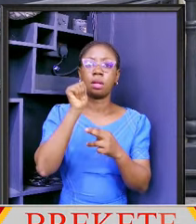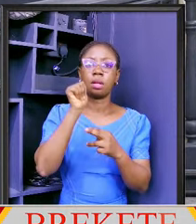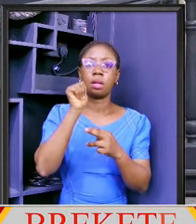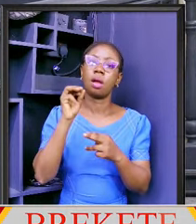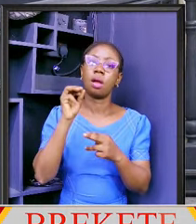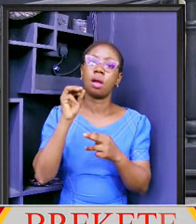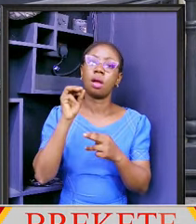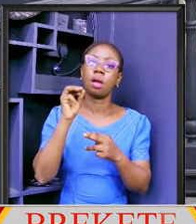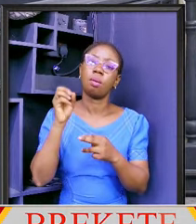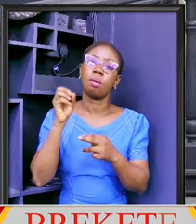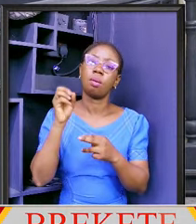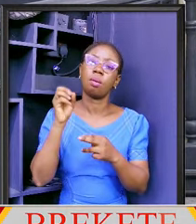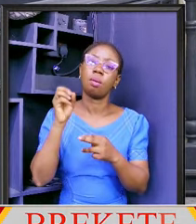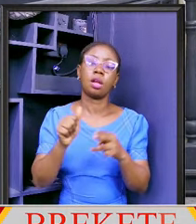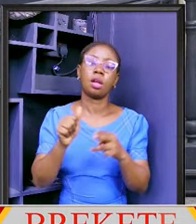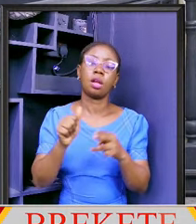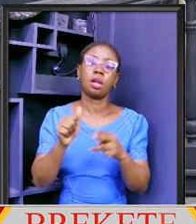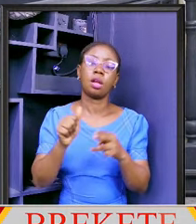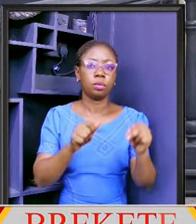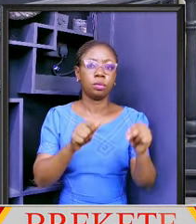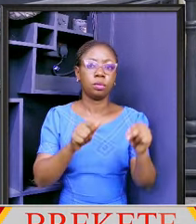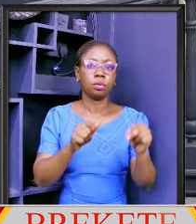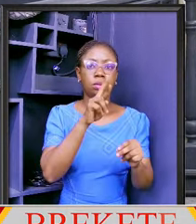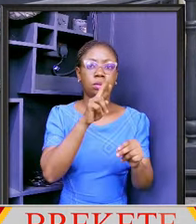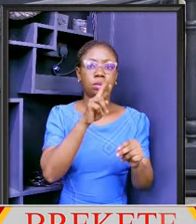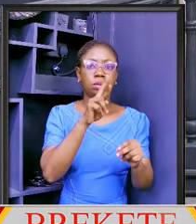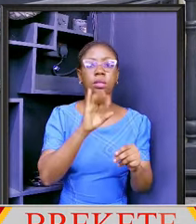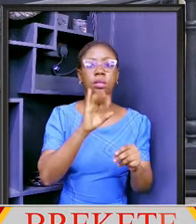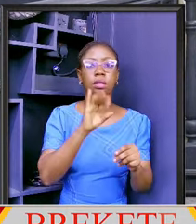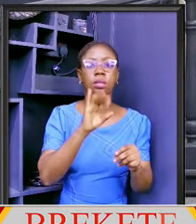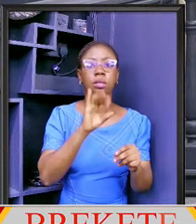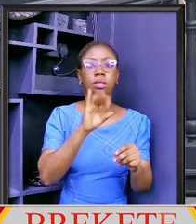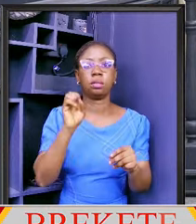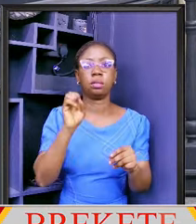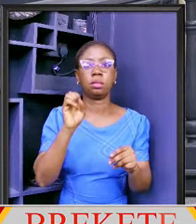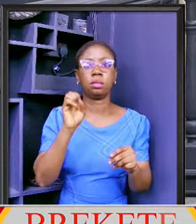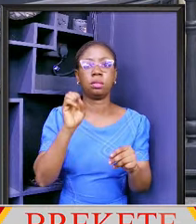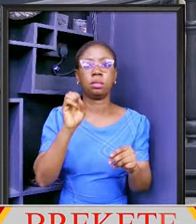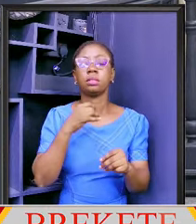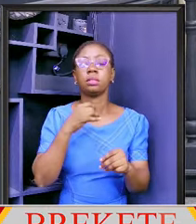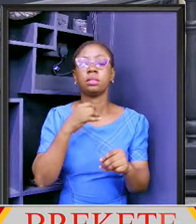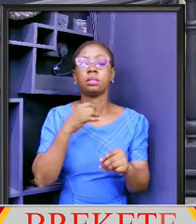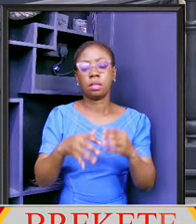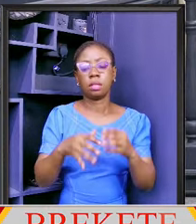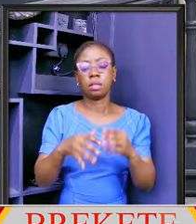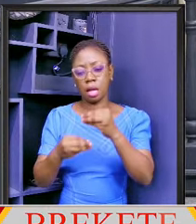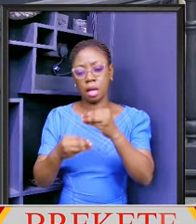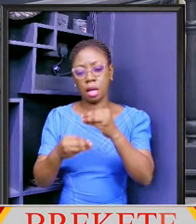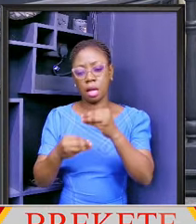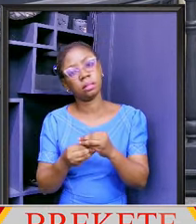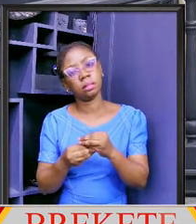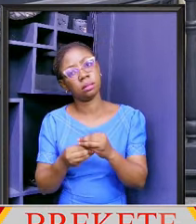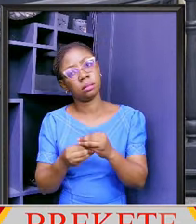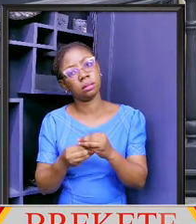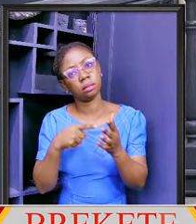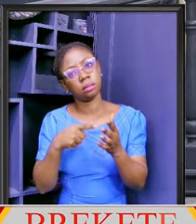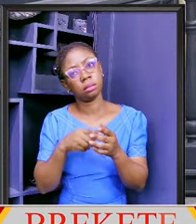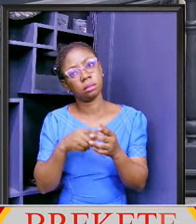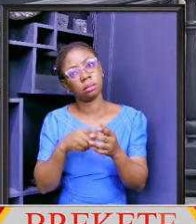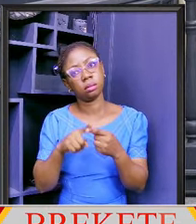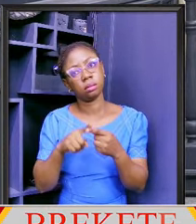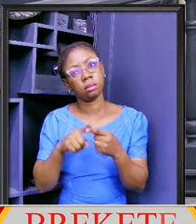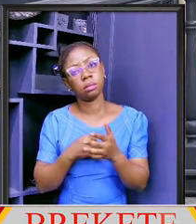ACOMORAN. There is no tricycle, there is no repairers. But they want and added this tricycle and repairers in it.